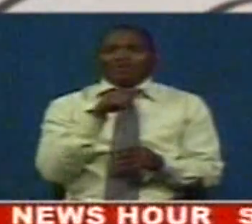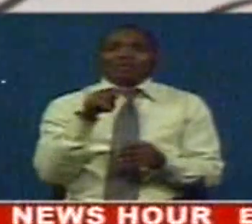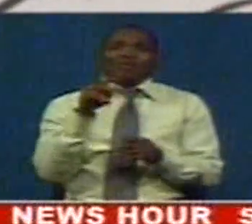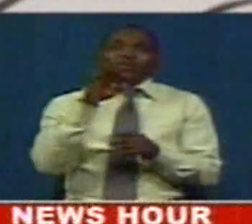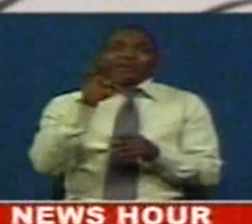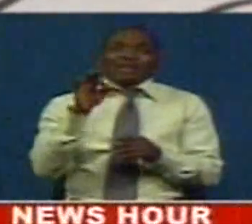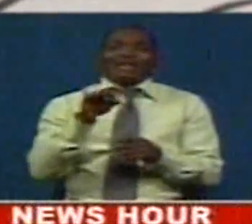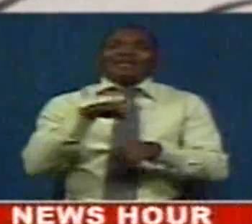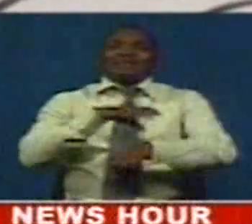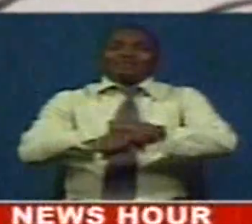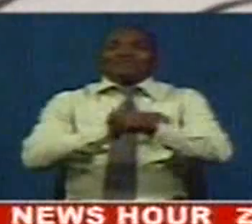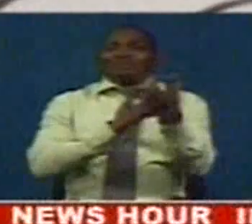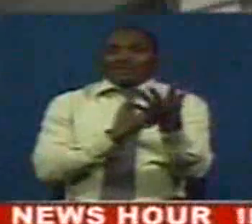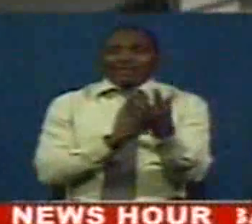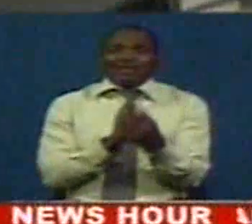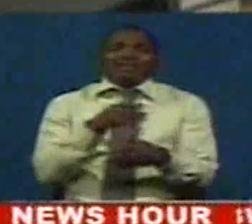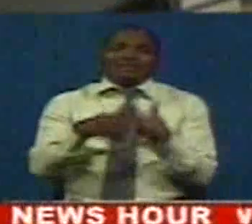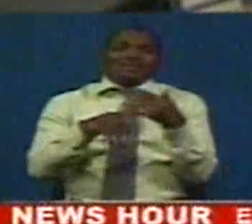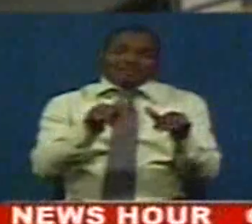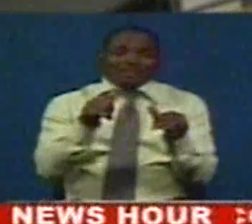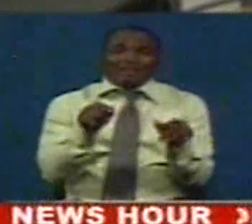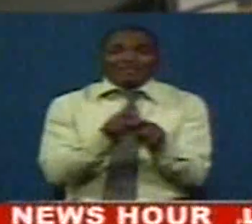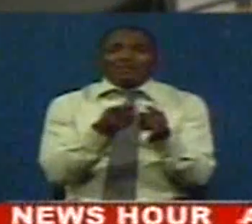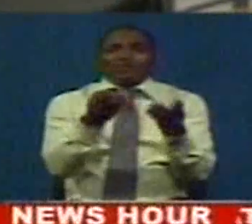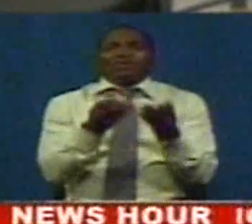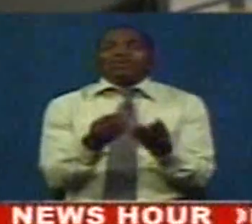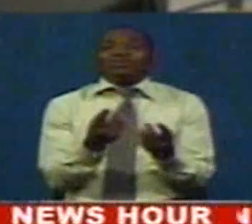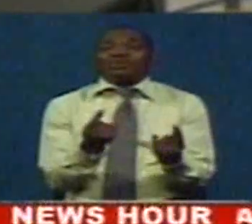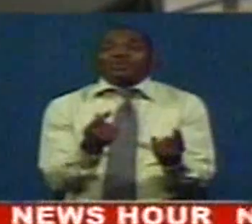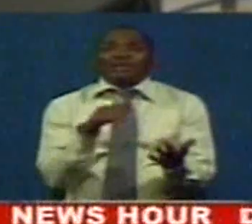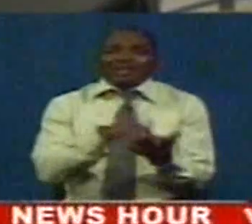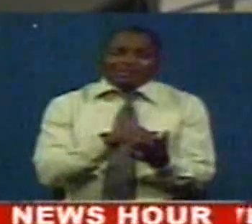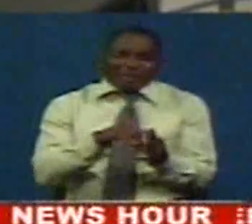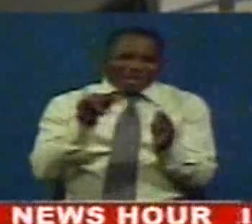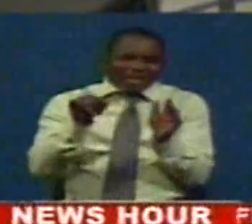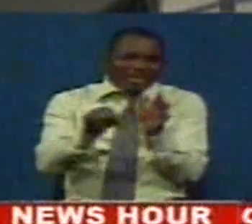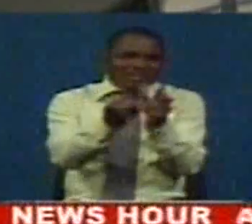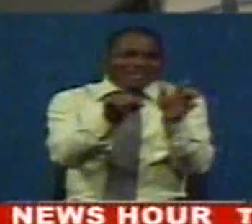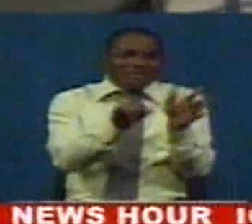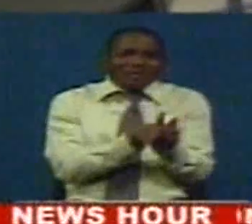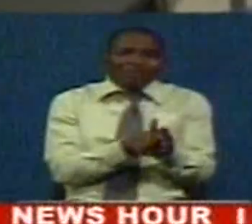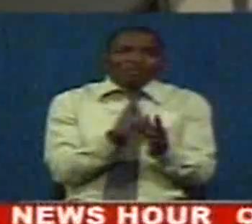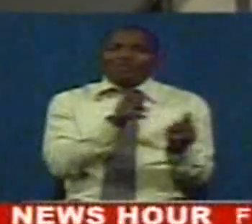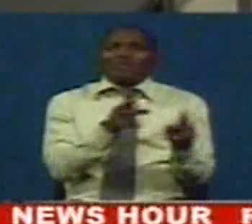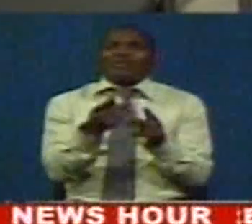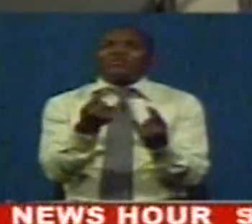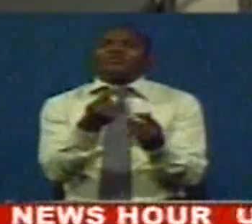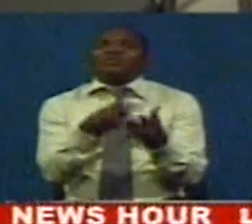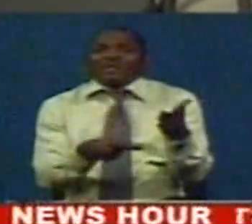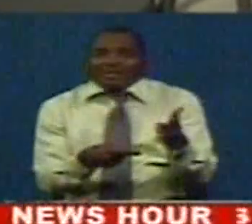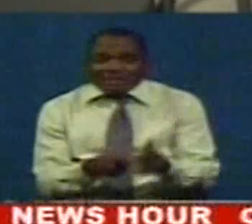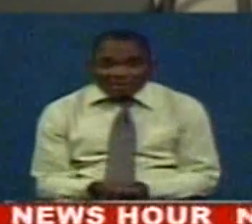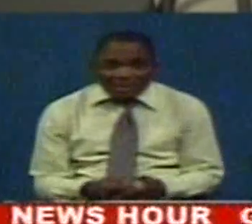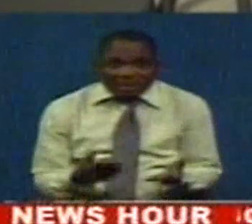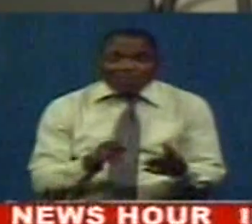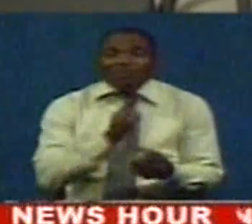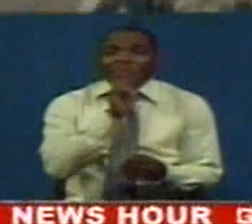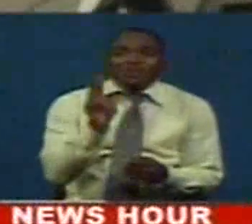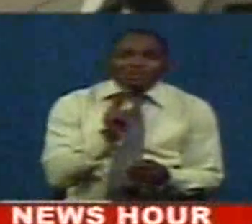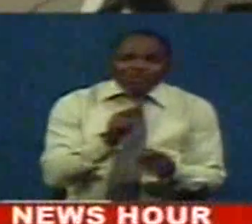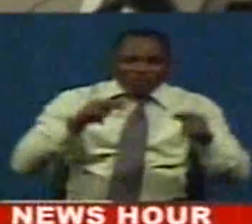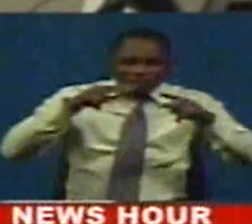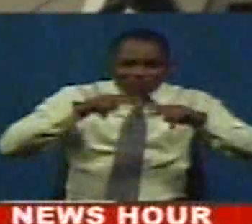still going on. What we have also, we also want to do is also identify what they were planning to do by